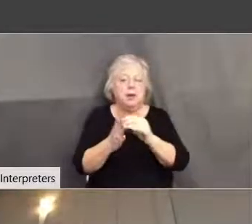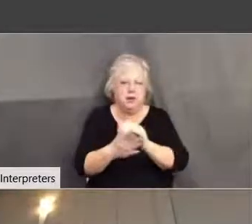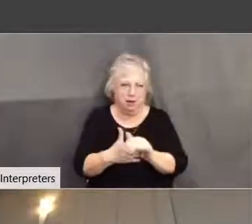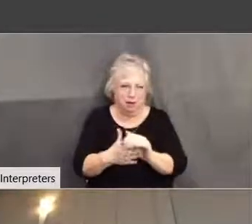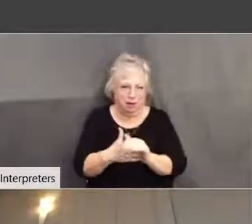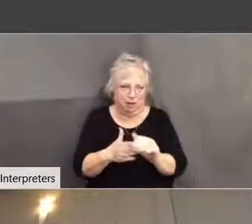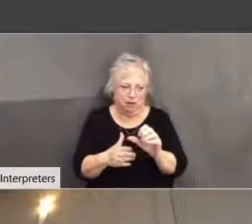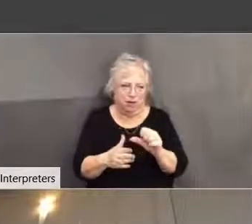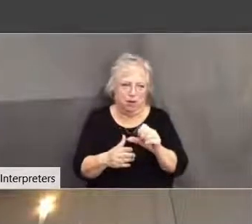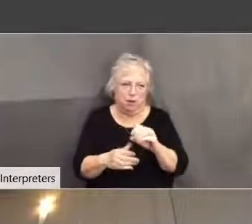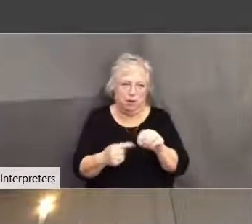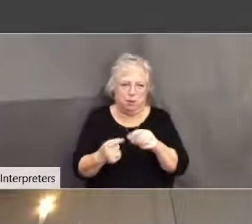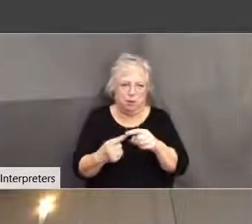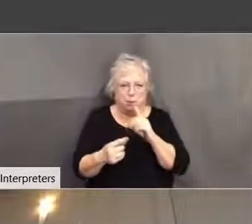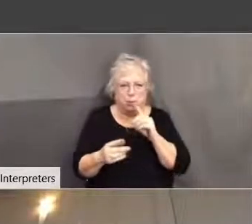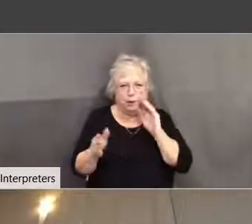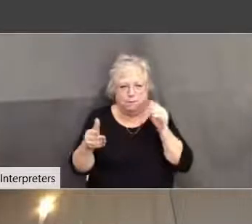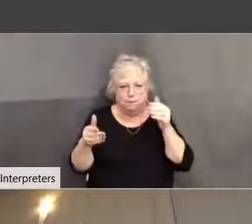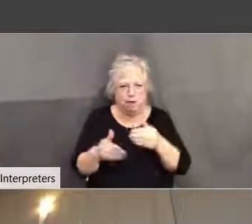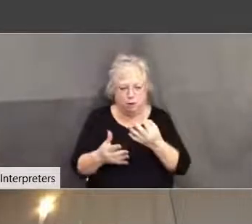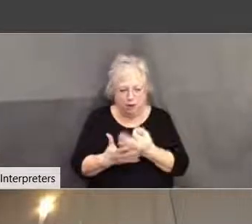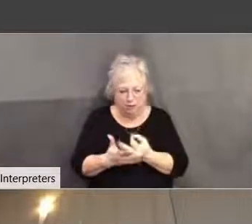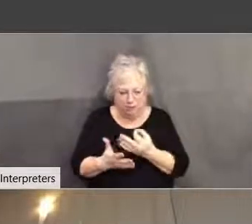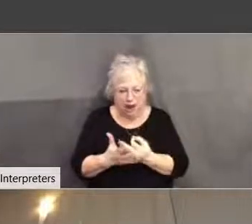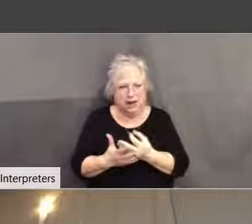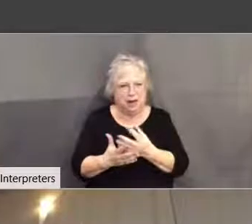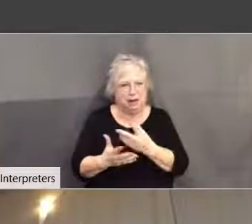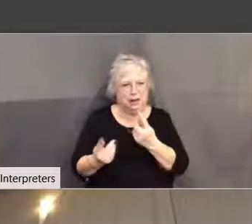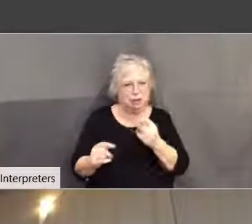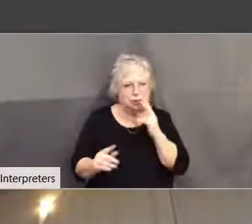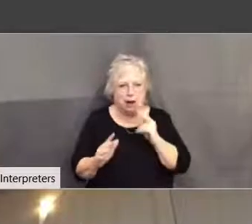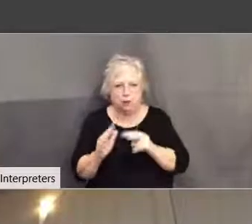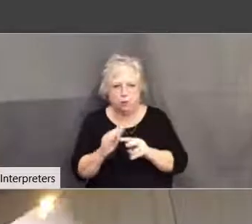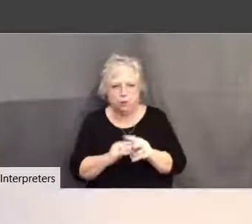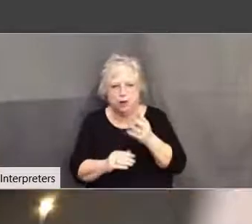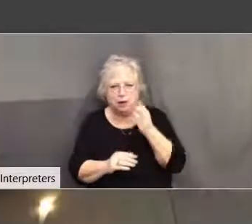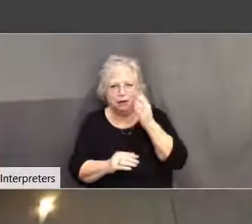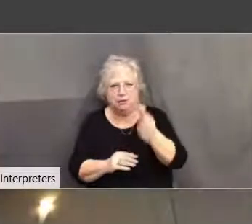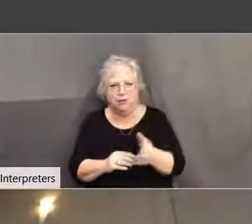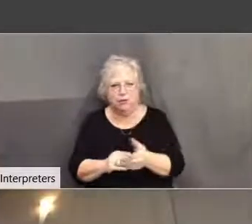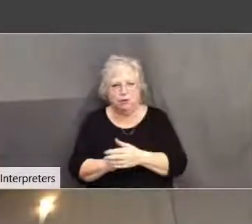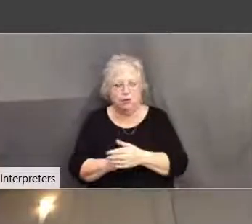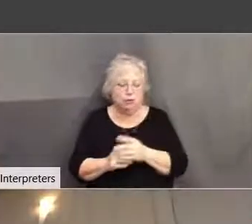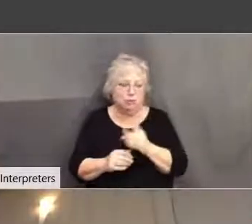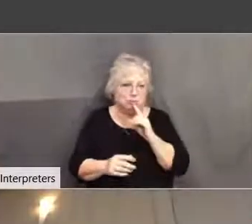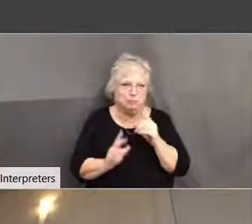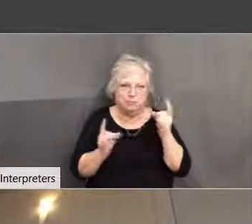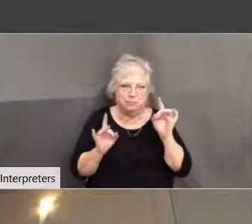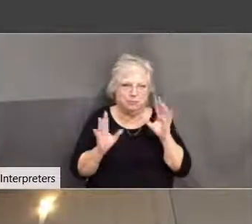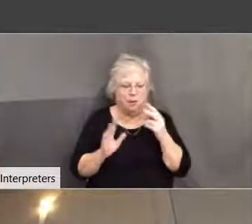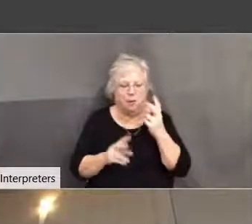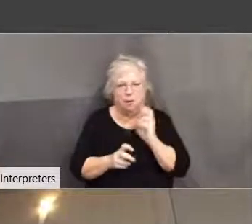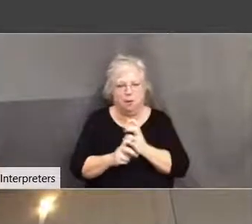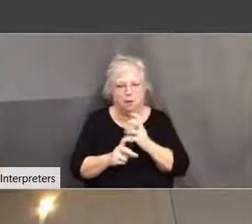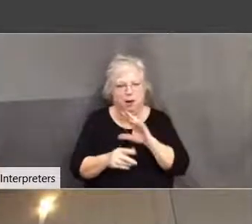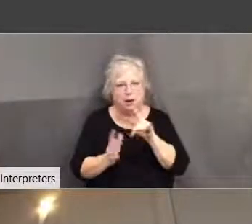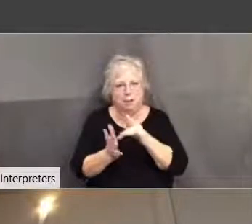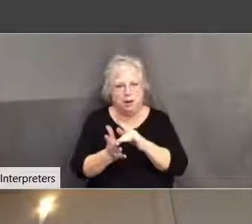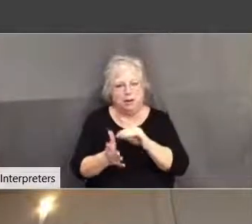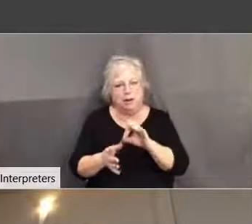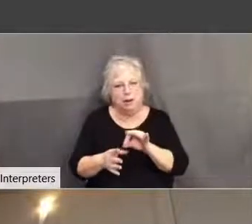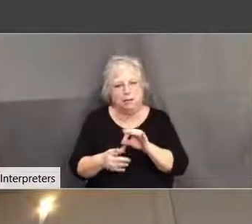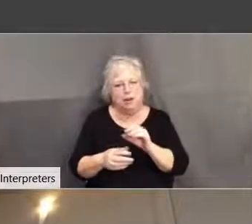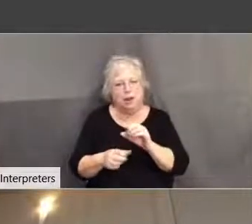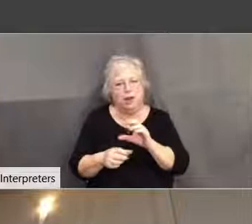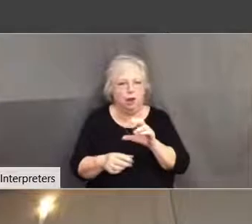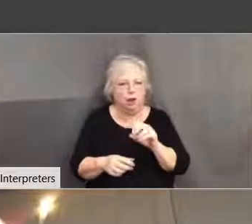when we're really focusing on the financing and really trying to predict the future when it's hard in the middle of COVID-19, just like any year, things can happen. We're talking about a